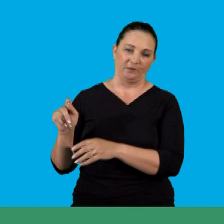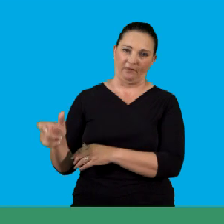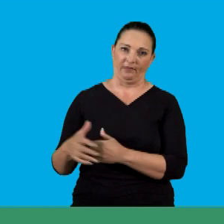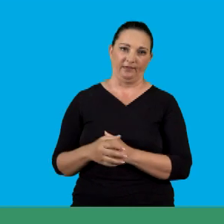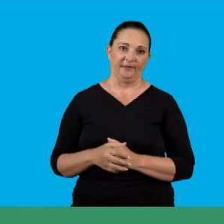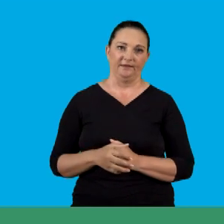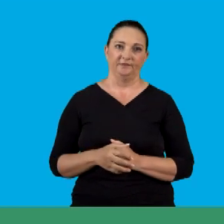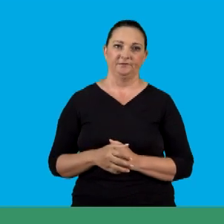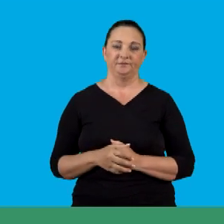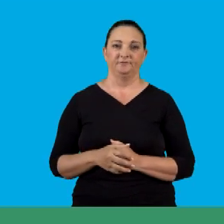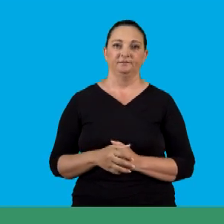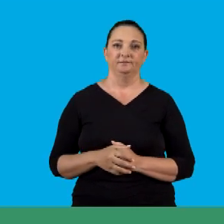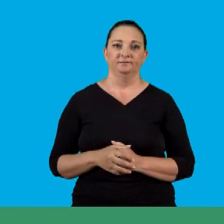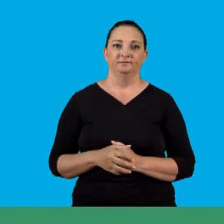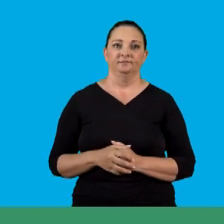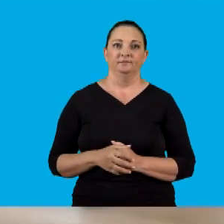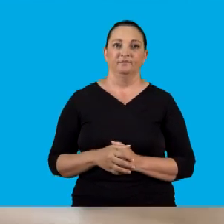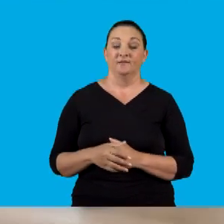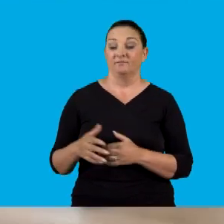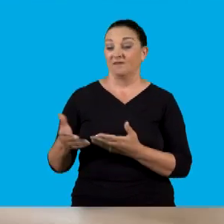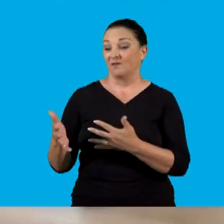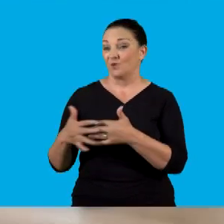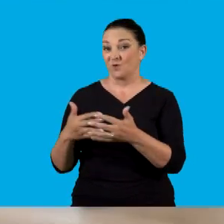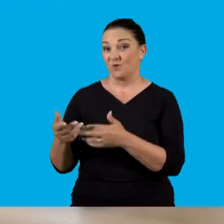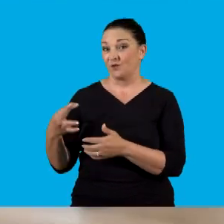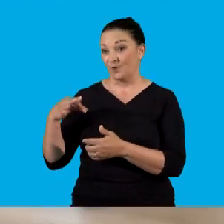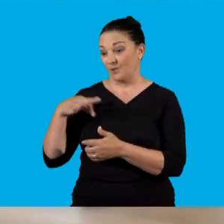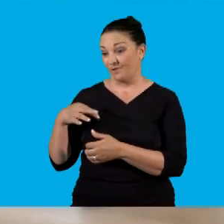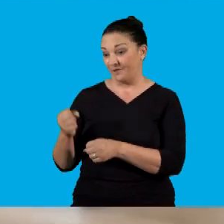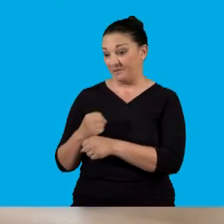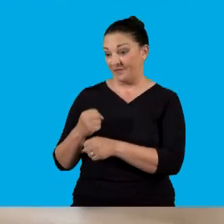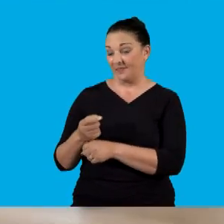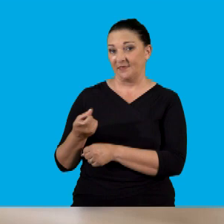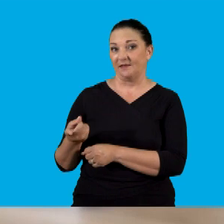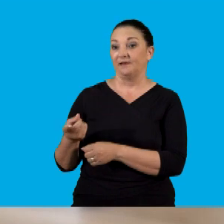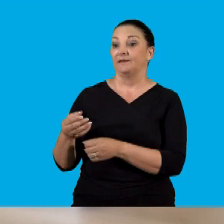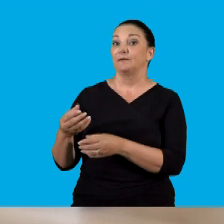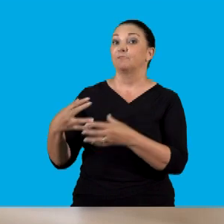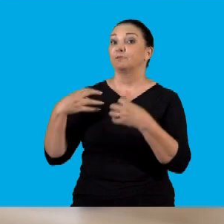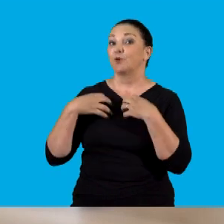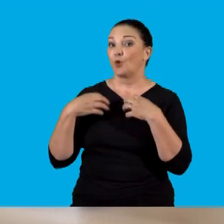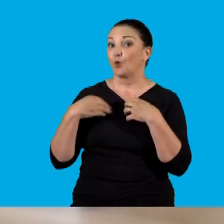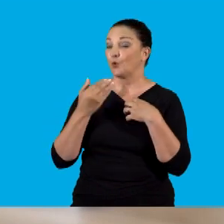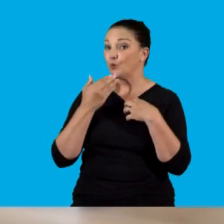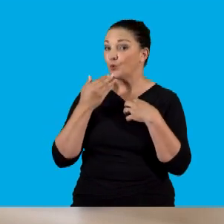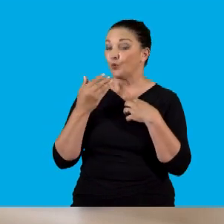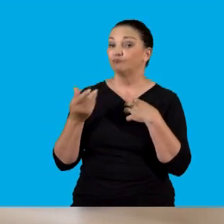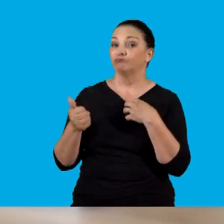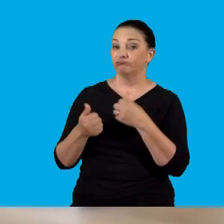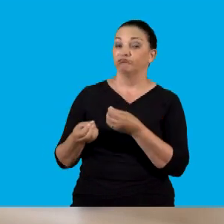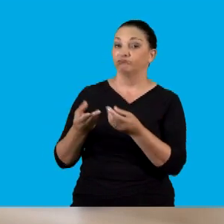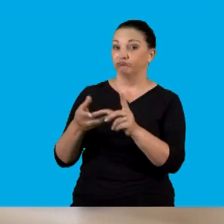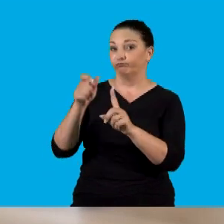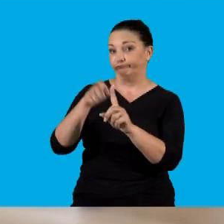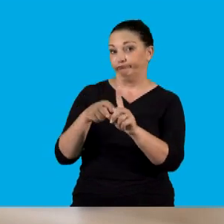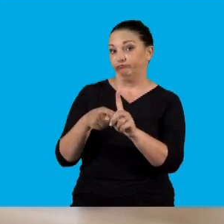businesses that fall under the informal sector. So whatever profit that they make, these businesses solely belongs to the owner and does